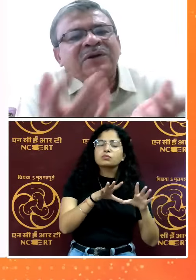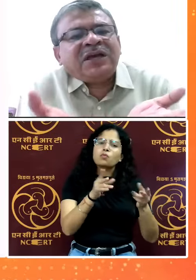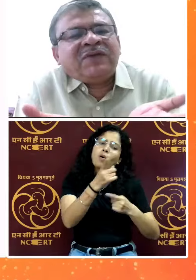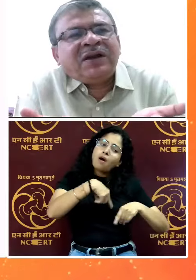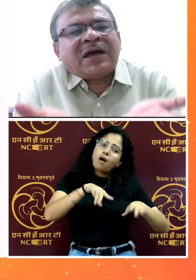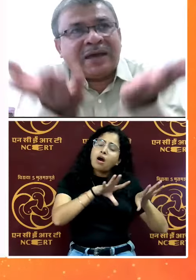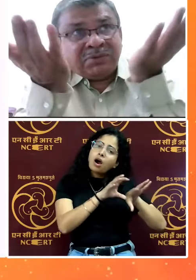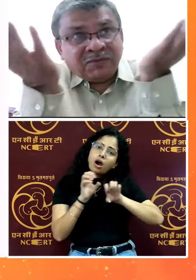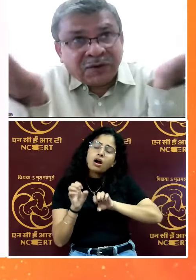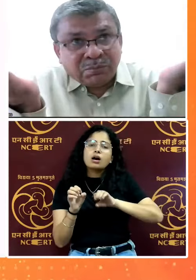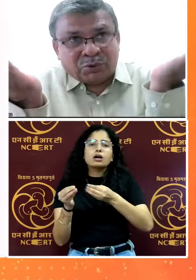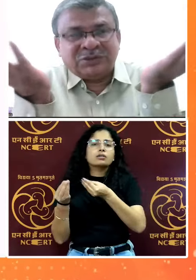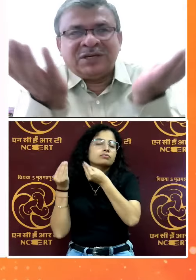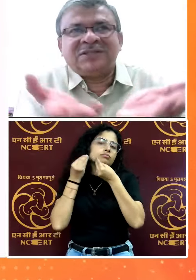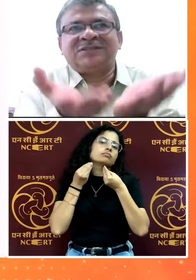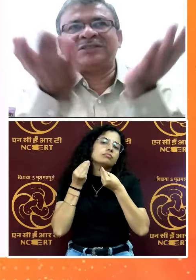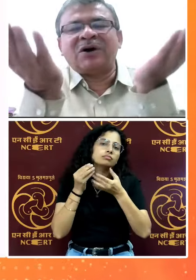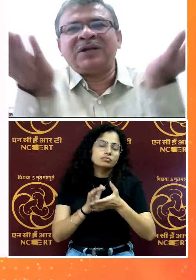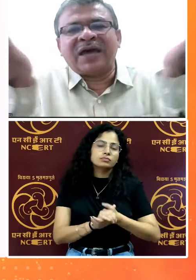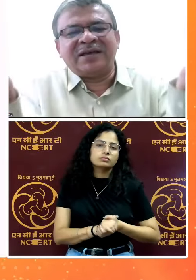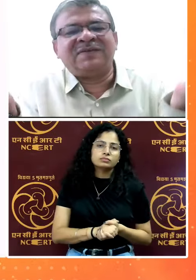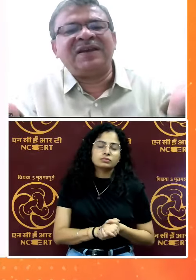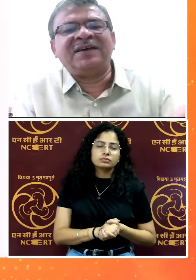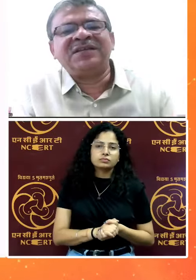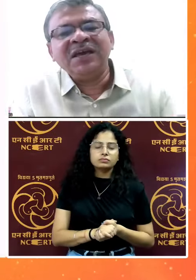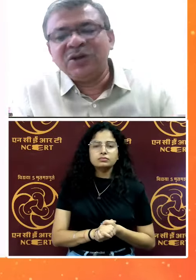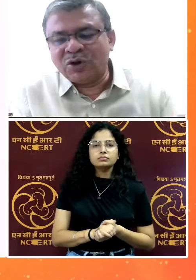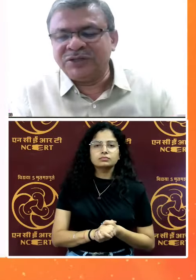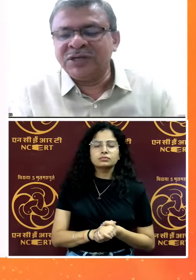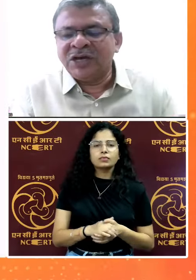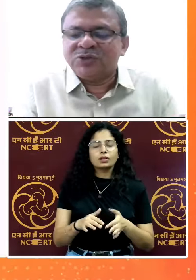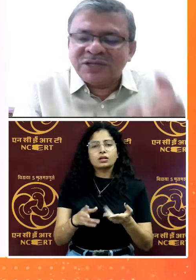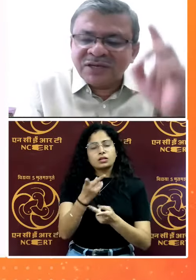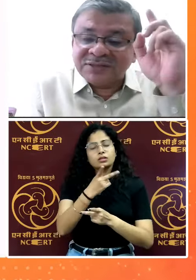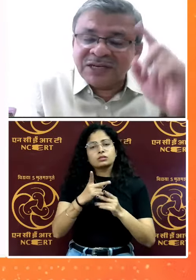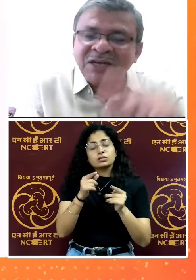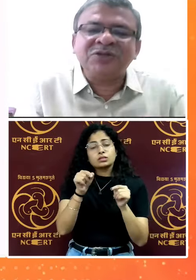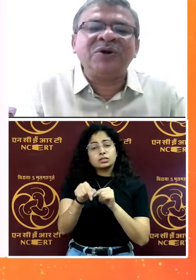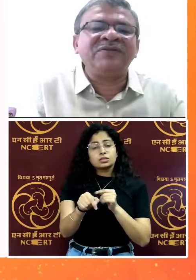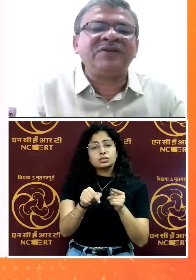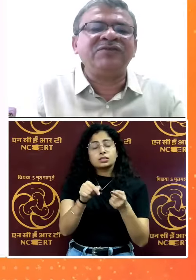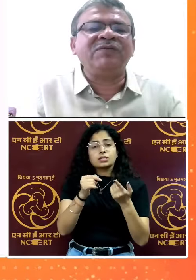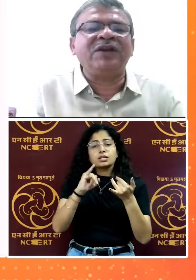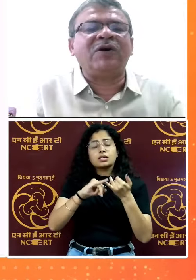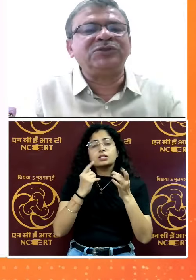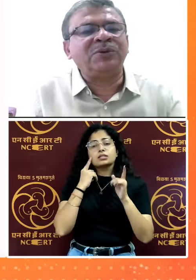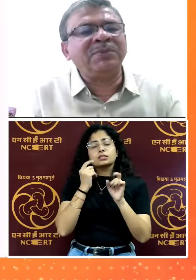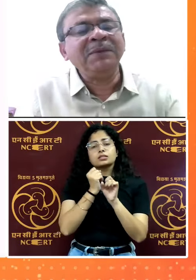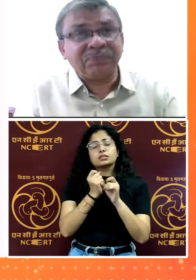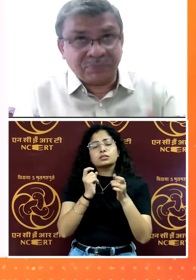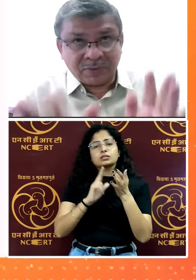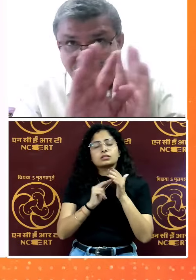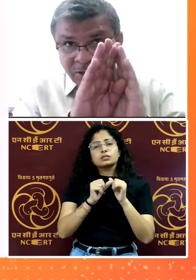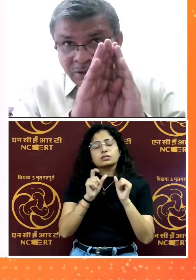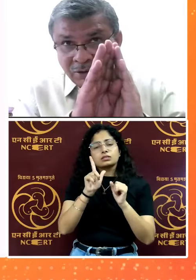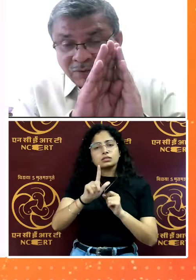as sound. It will amplify both the sound as well as the noise. So the signal to noise ratio will also